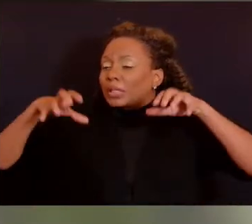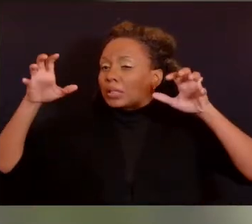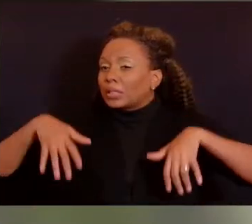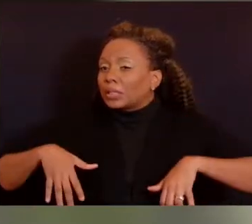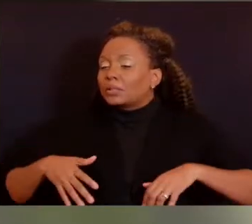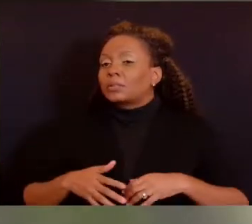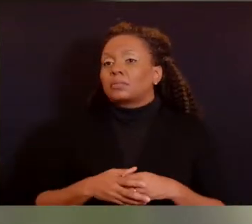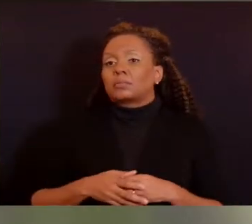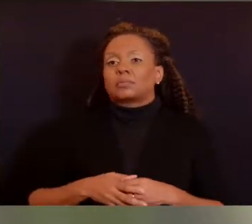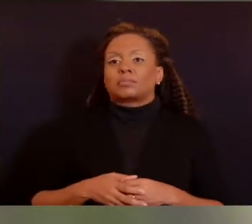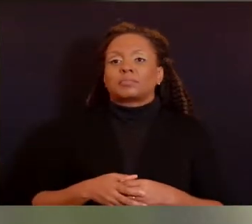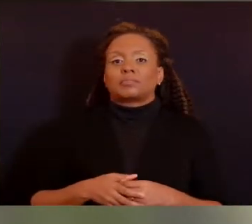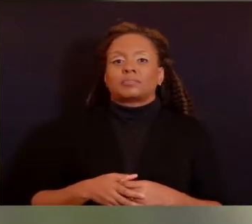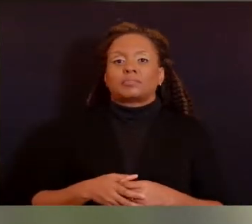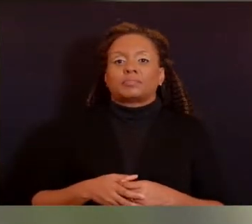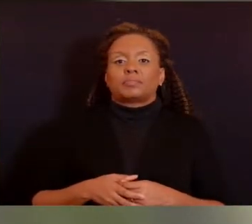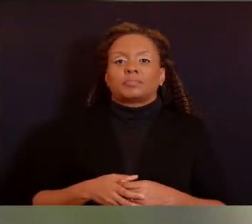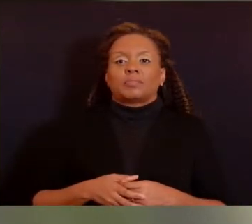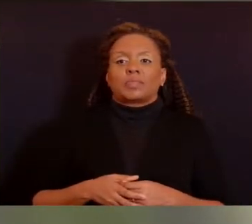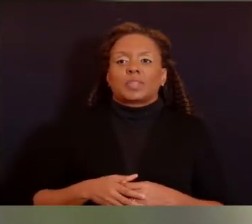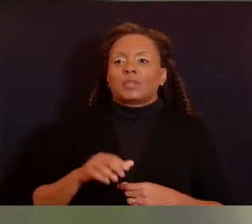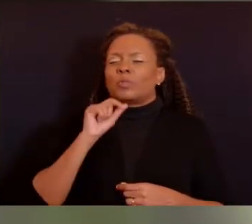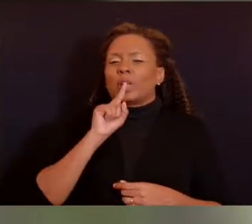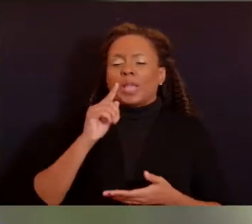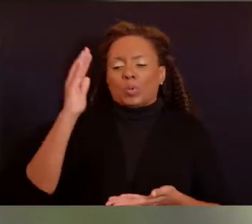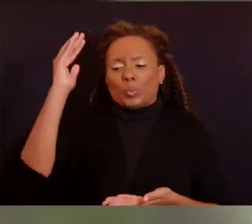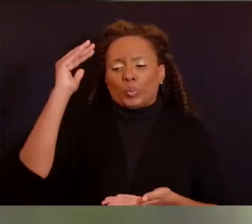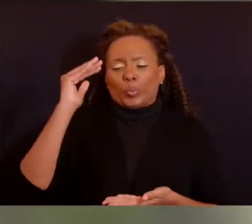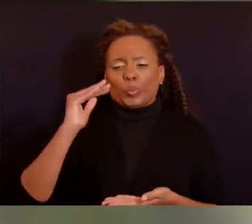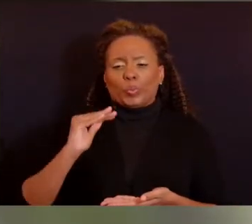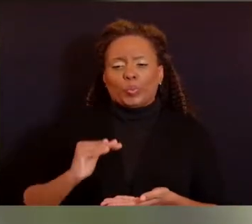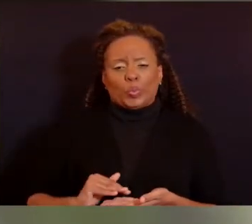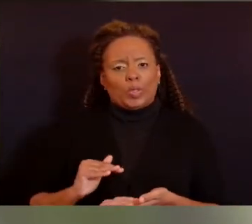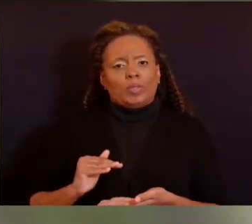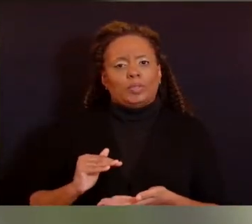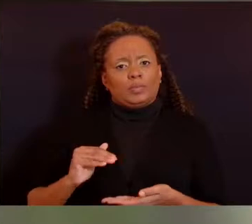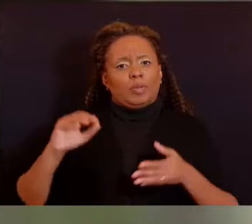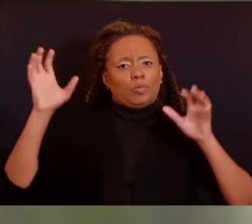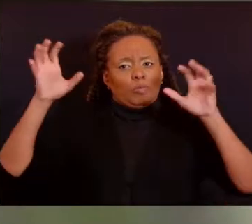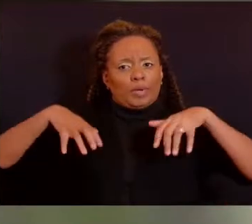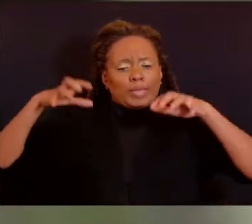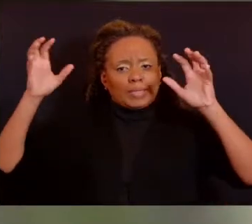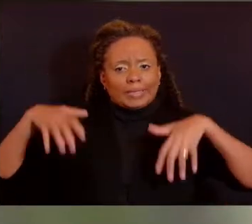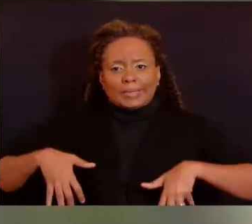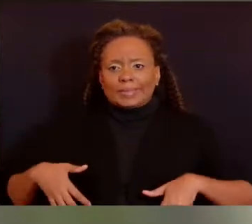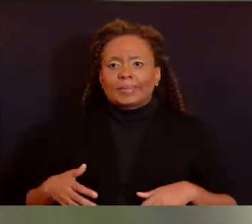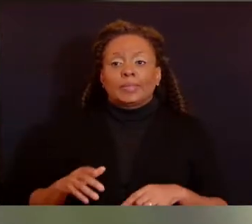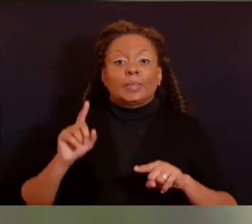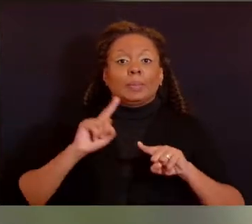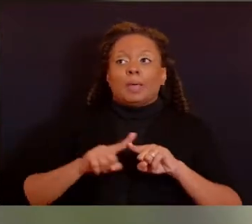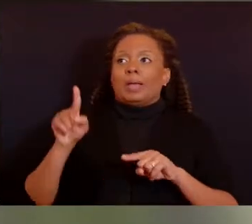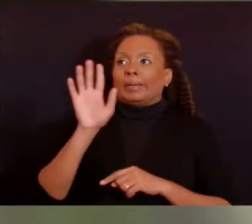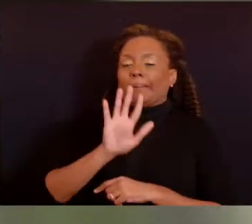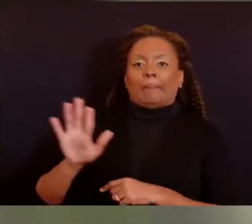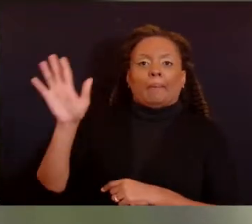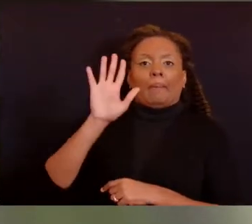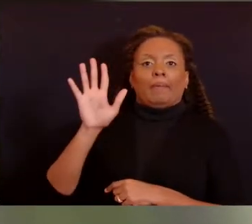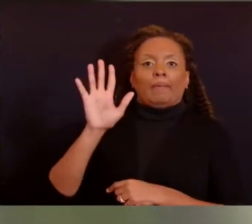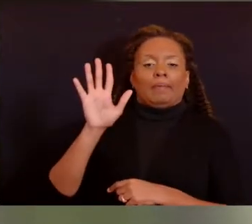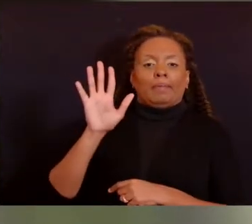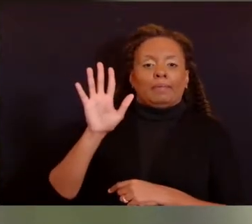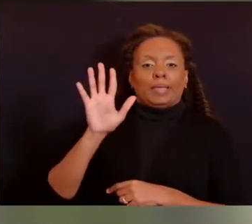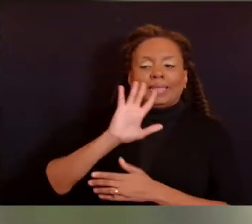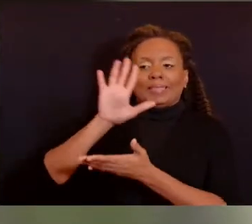fact, the rainfall totals for those sections was less than 10 millimeters or so. And that's nothing compared to what would happen